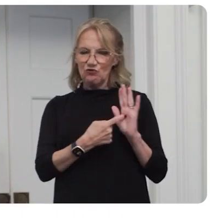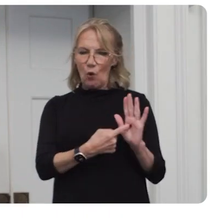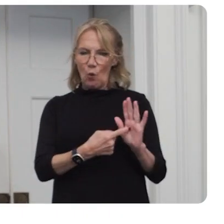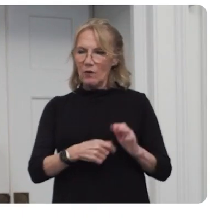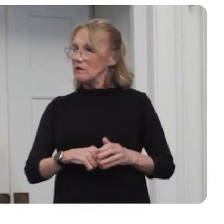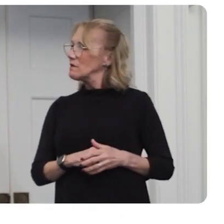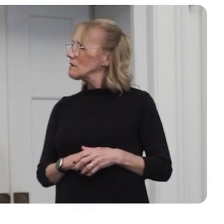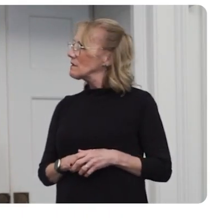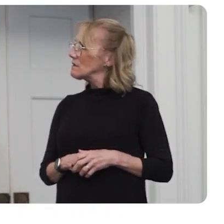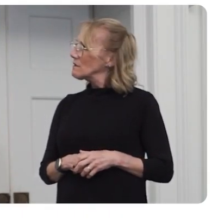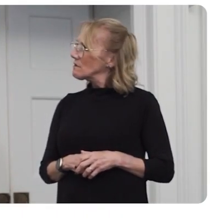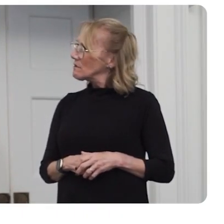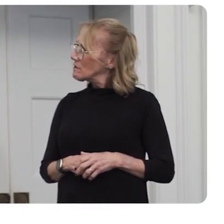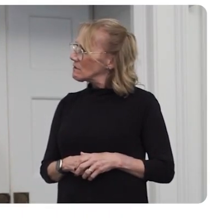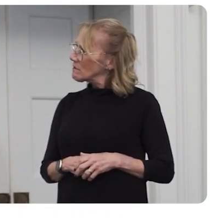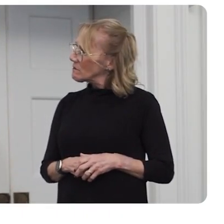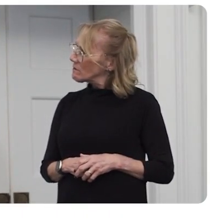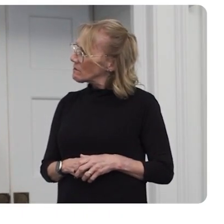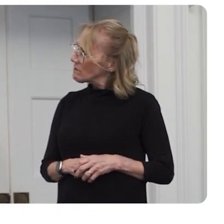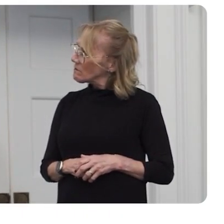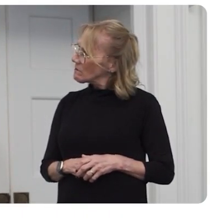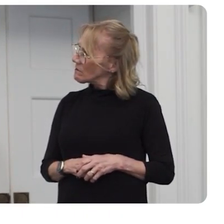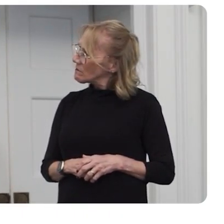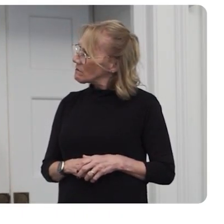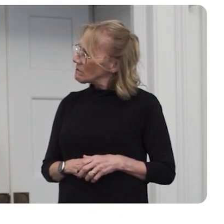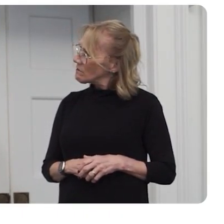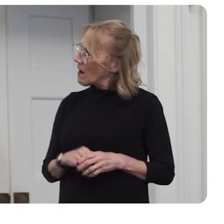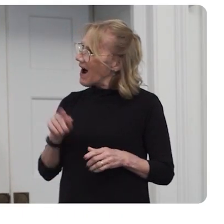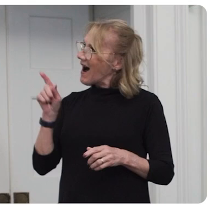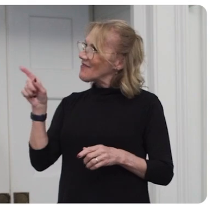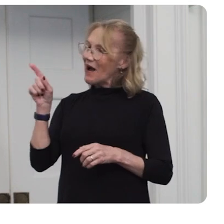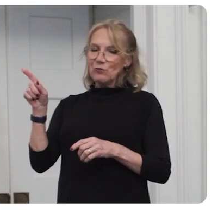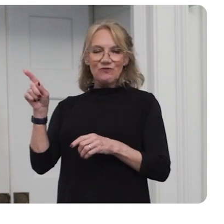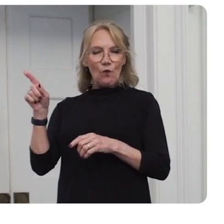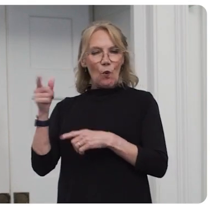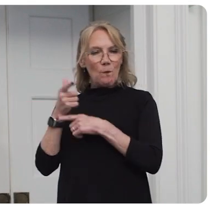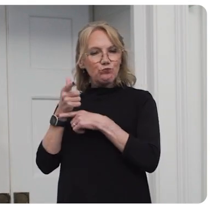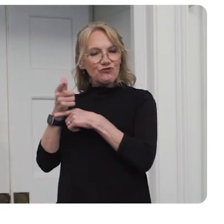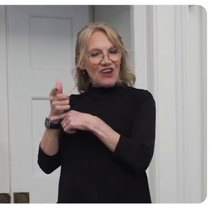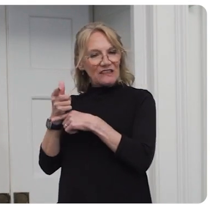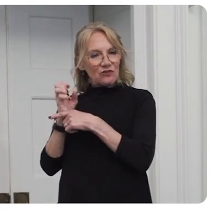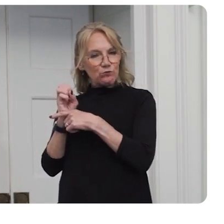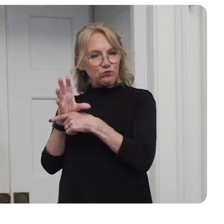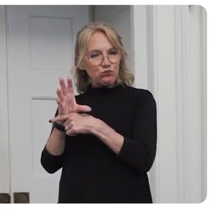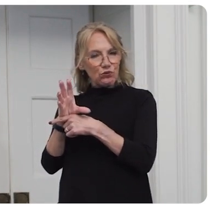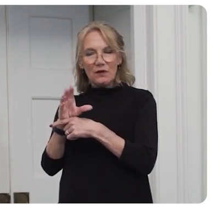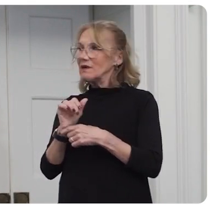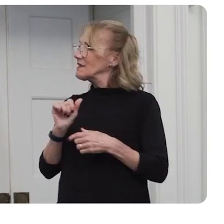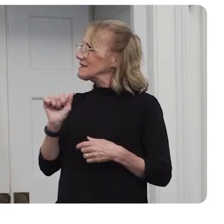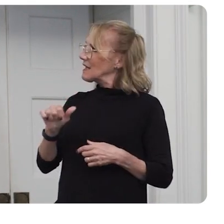I'll show you how. Well, that's what you did with the projector, wasn't it?